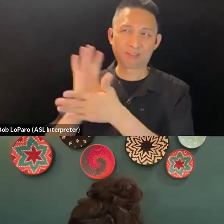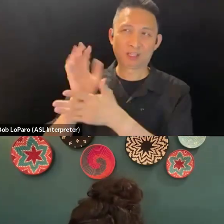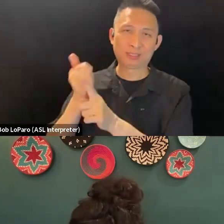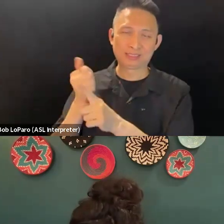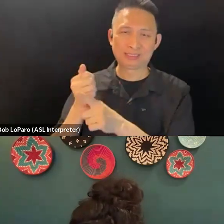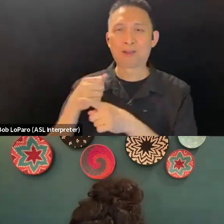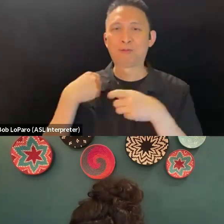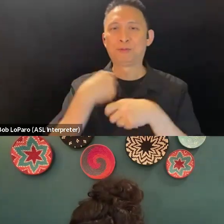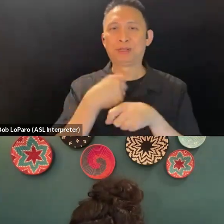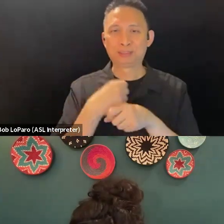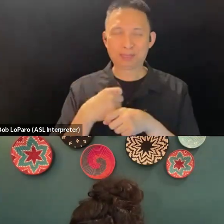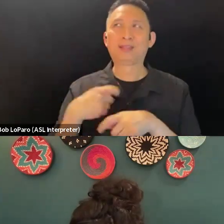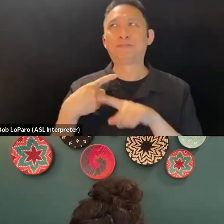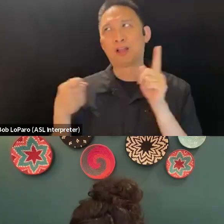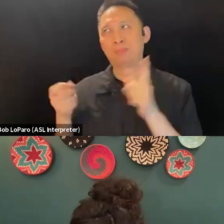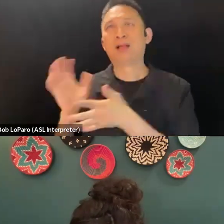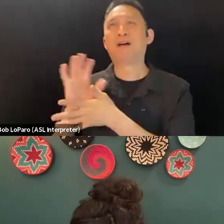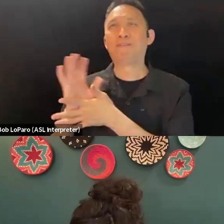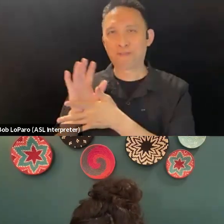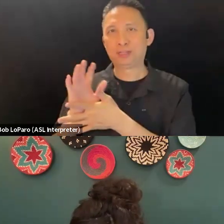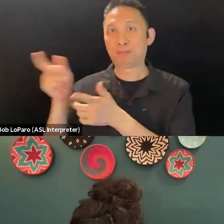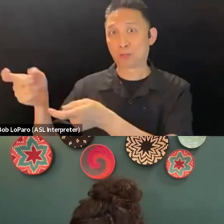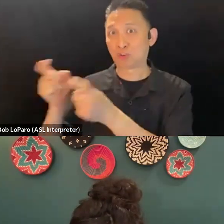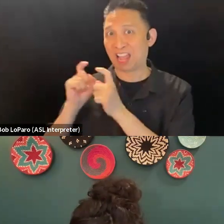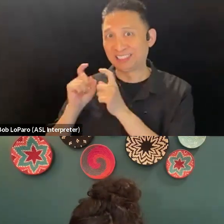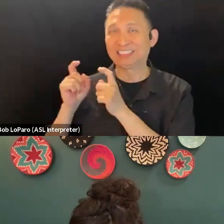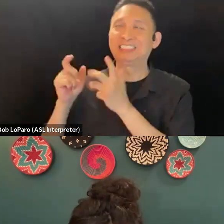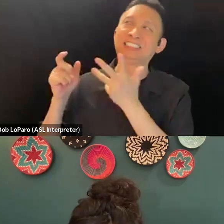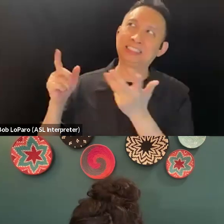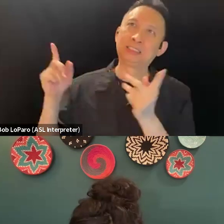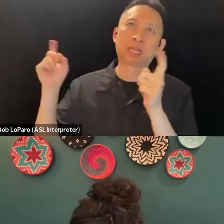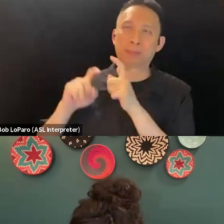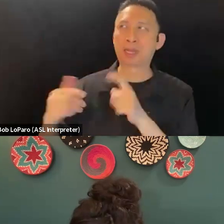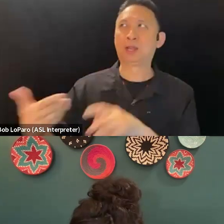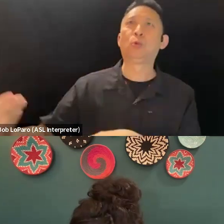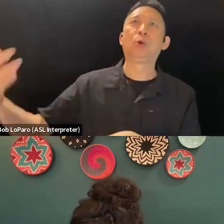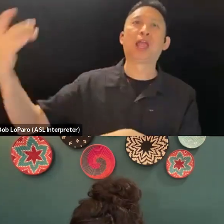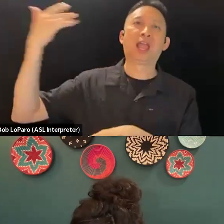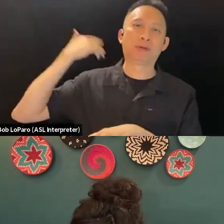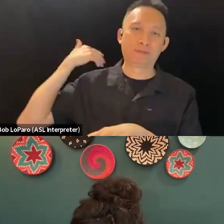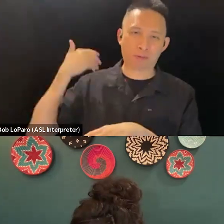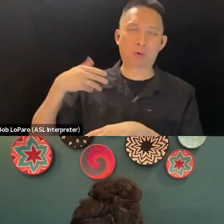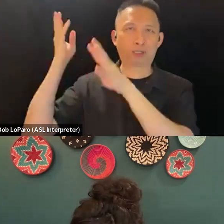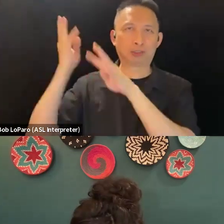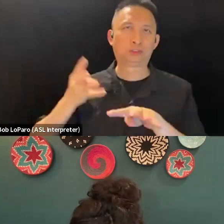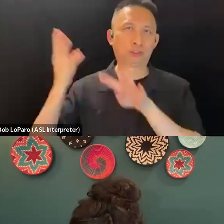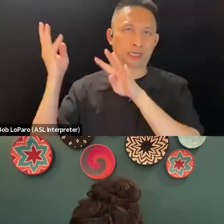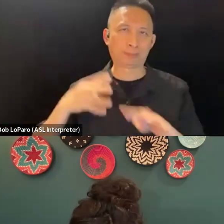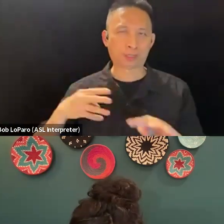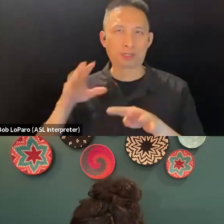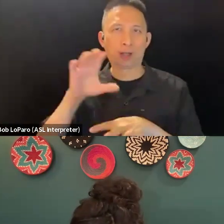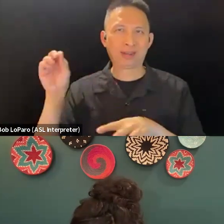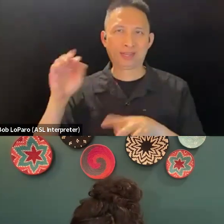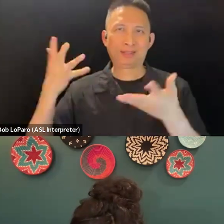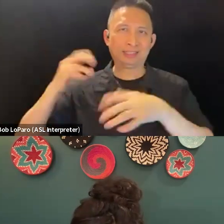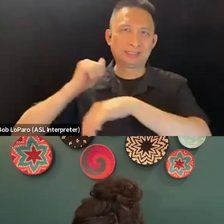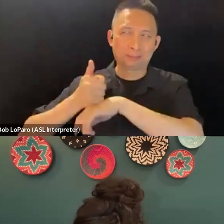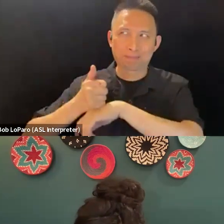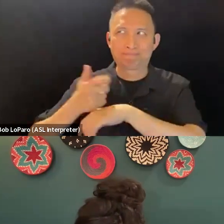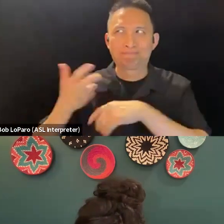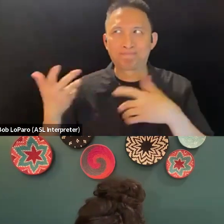just an example I'm giving. So it felt like the social was more entrenched here, which is not to in any way denigrate the social,